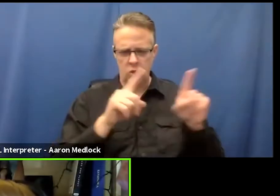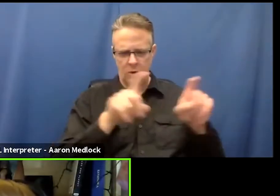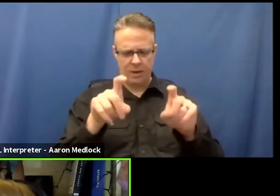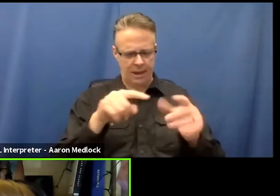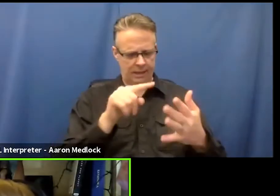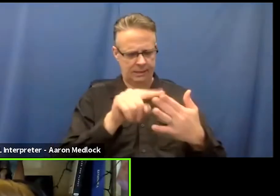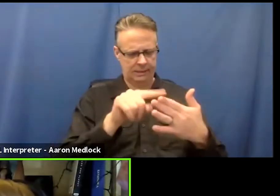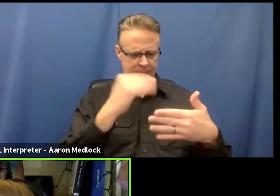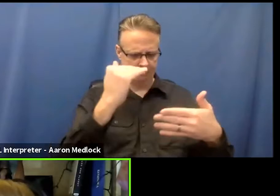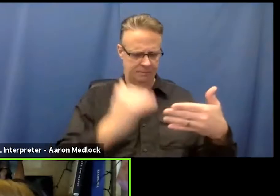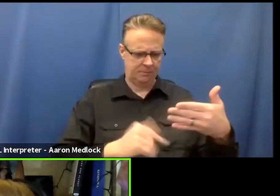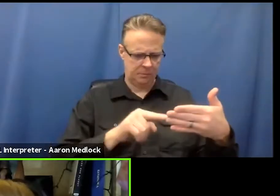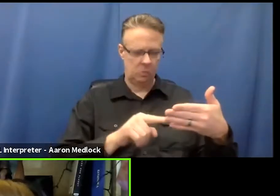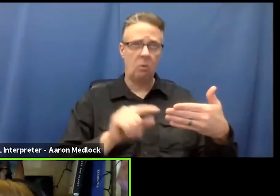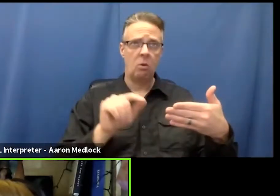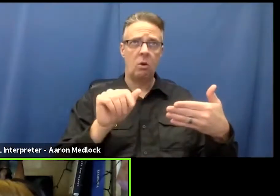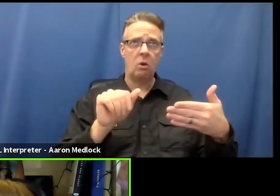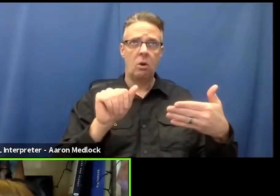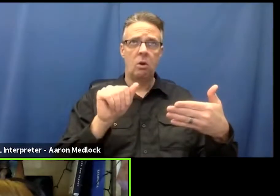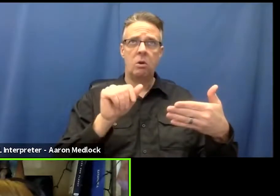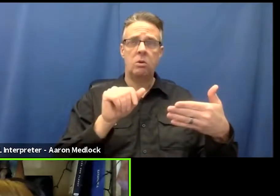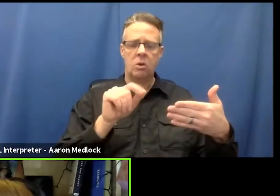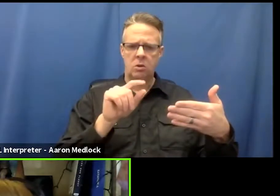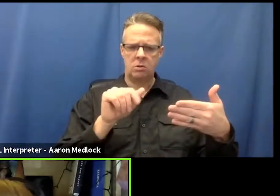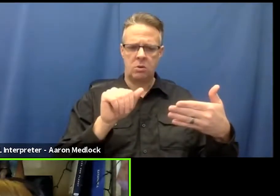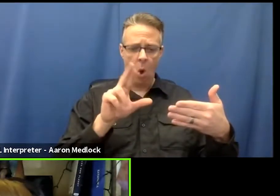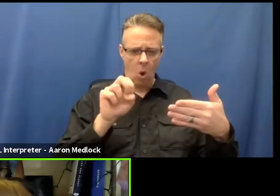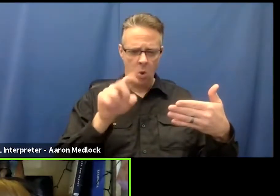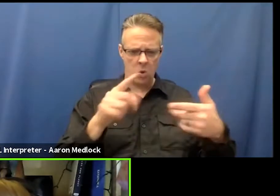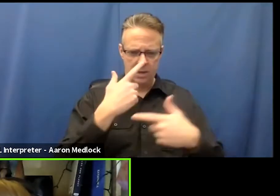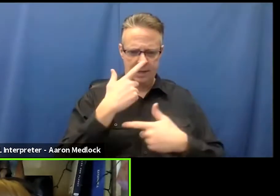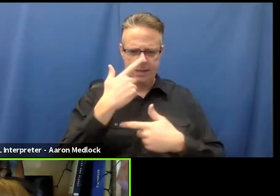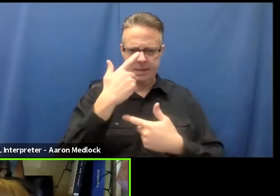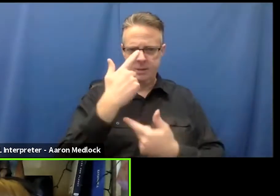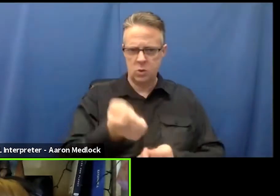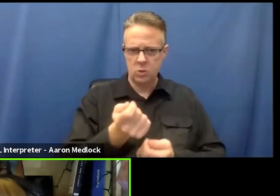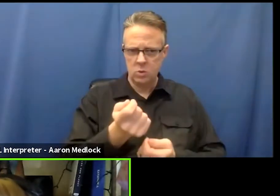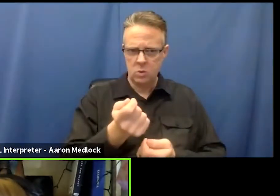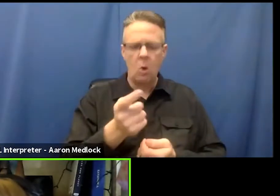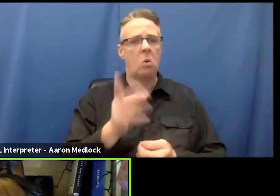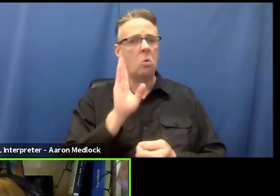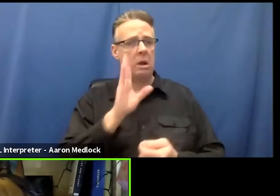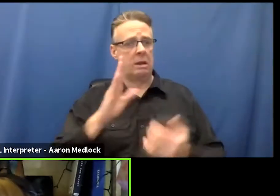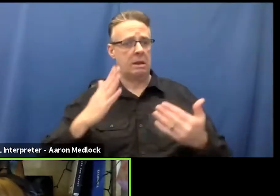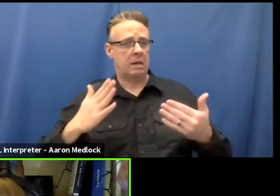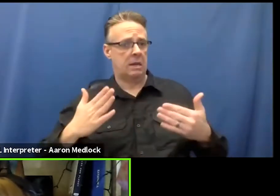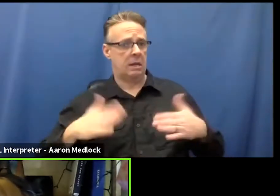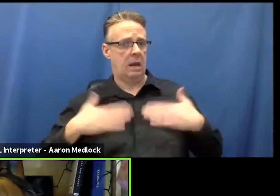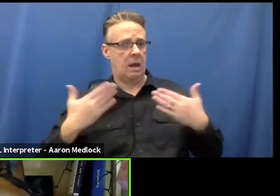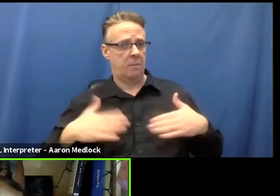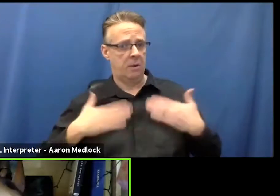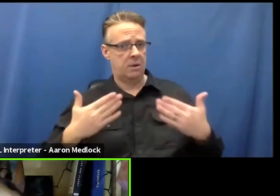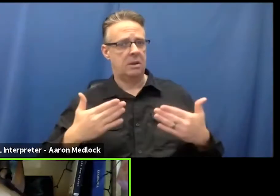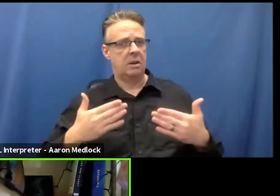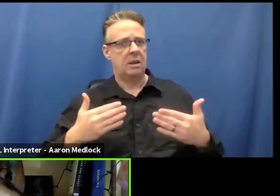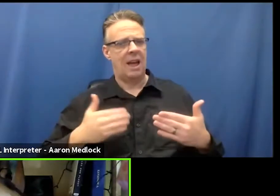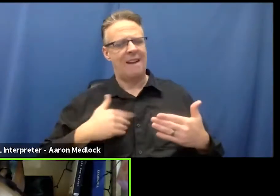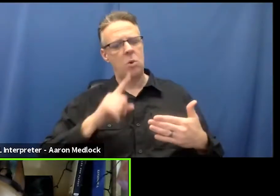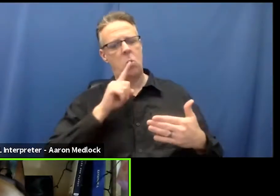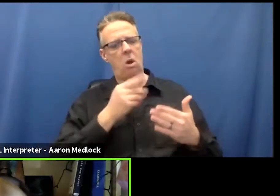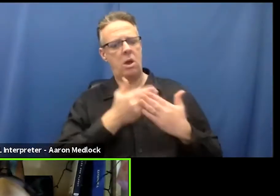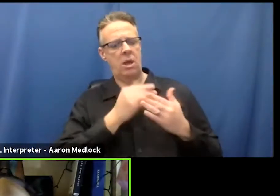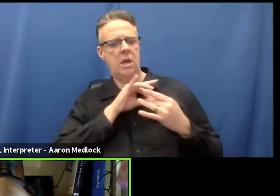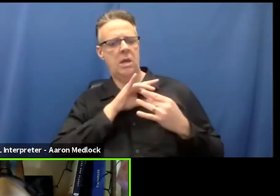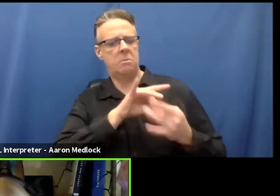says, are you interested in, or would you be happy to have an intimate relationship